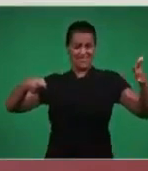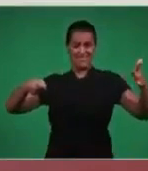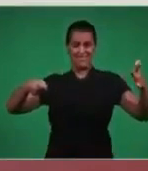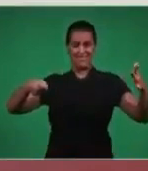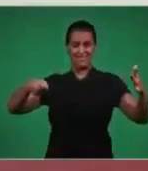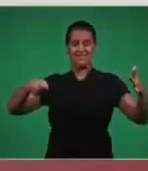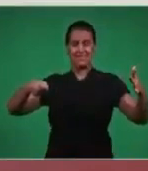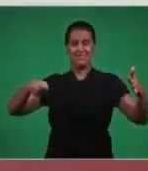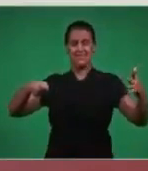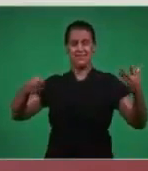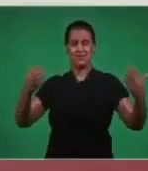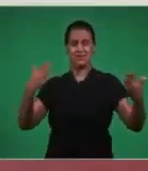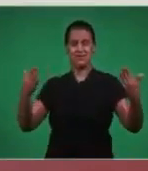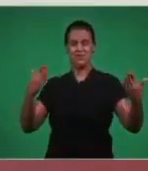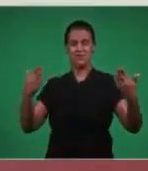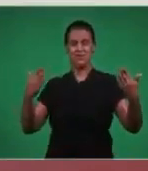surface,